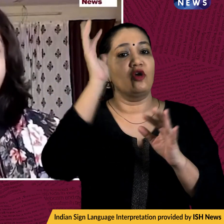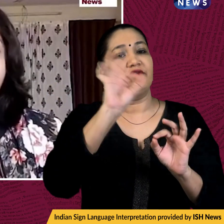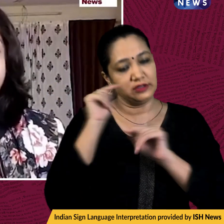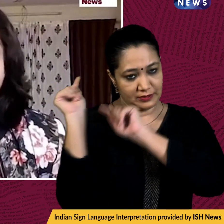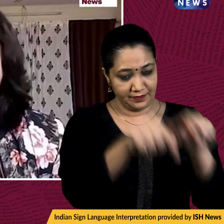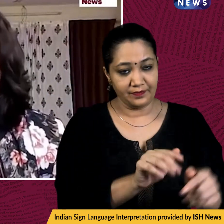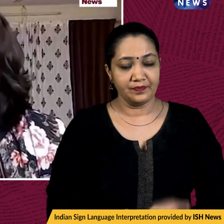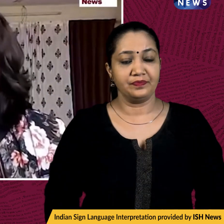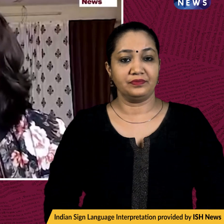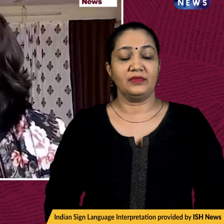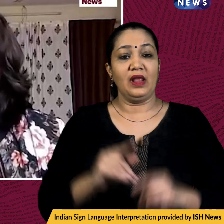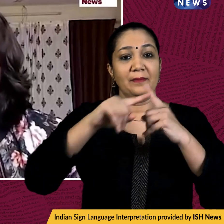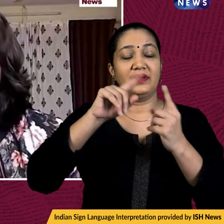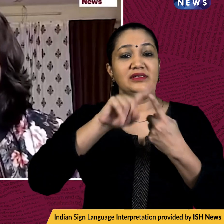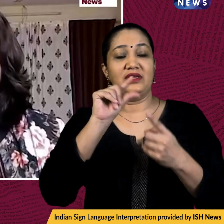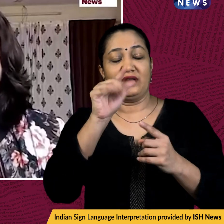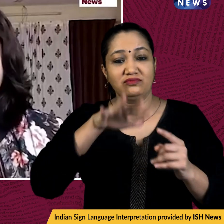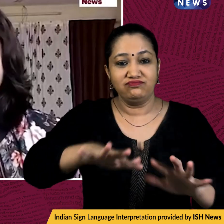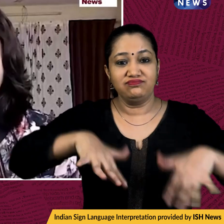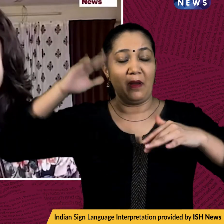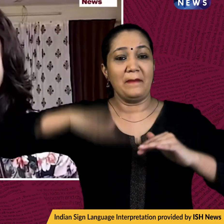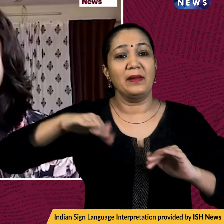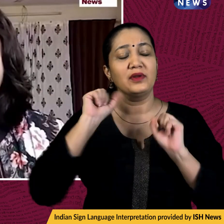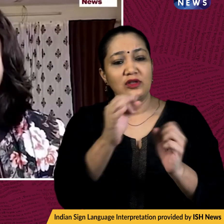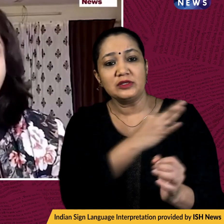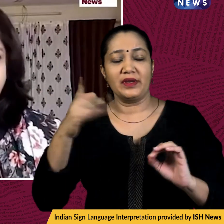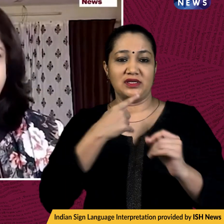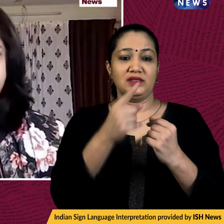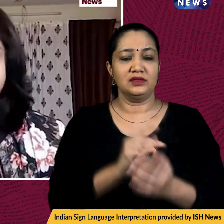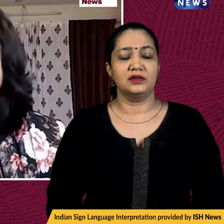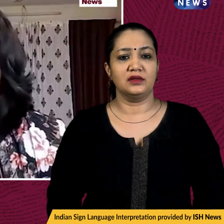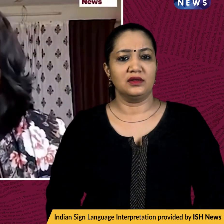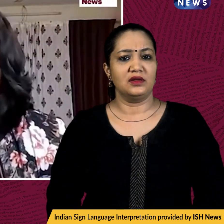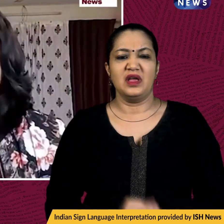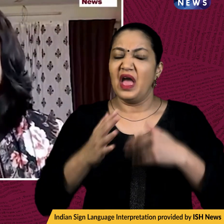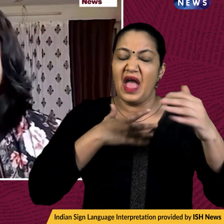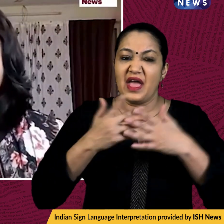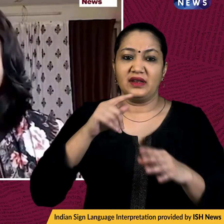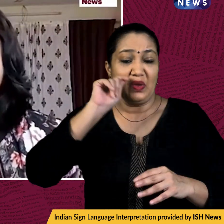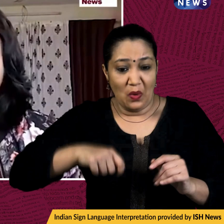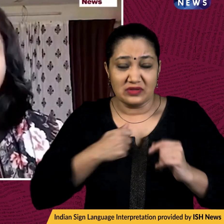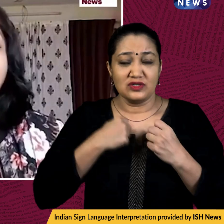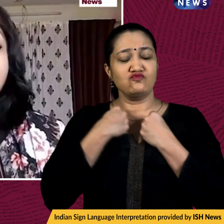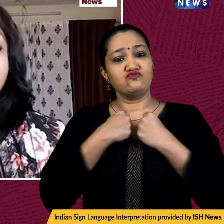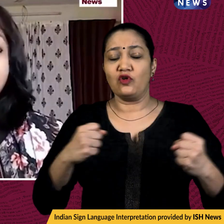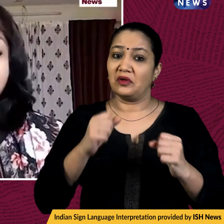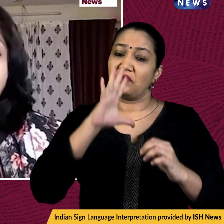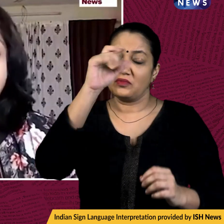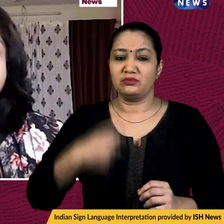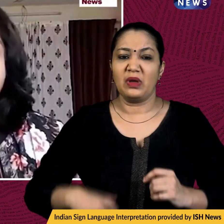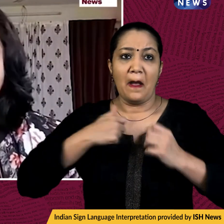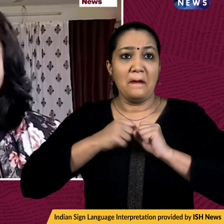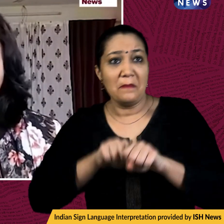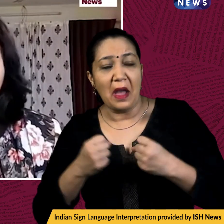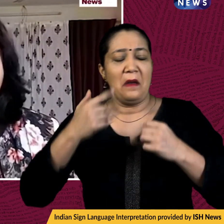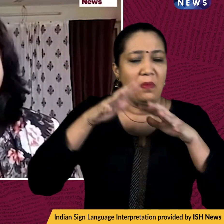Also, while addressing the European Parliament in their special session, he said, and I quote, nobody will break us because we are